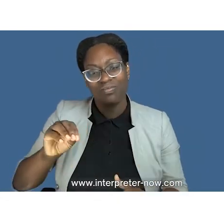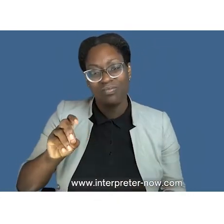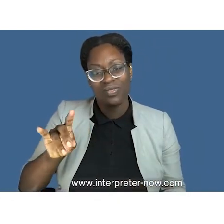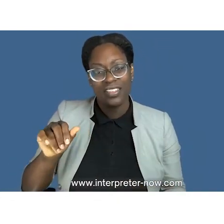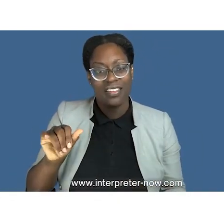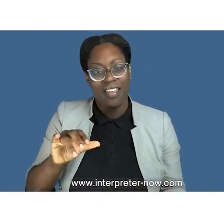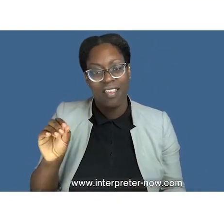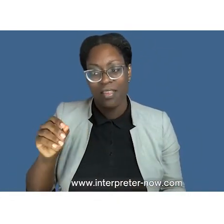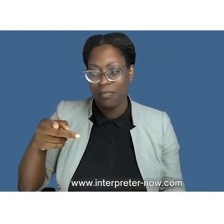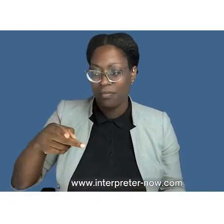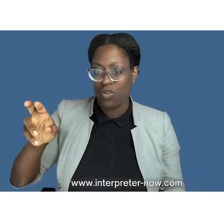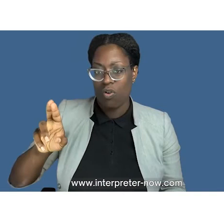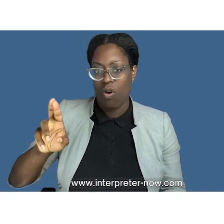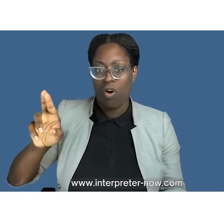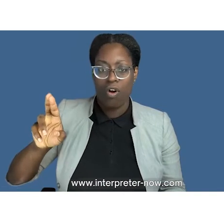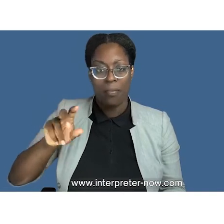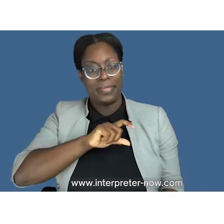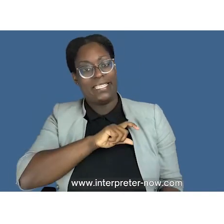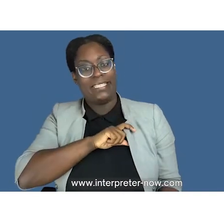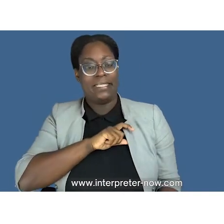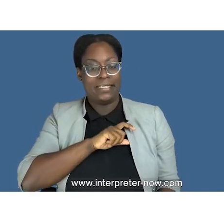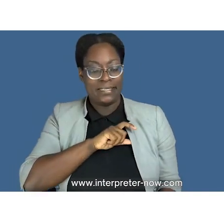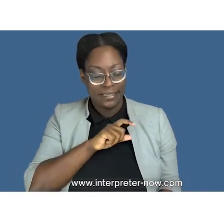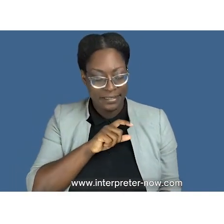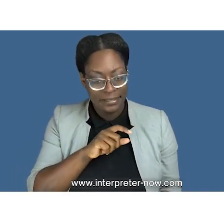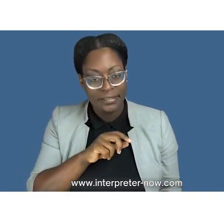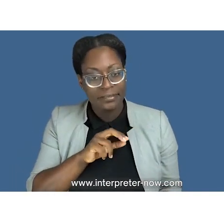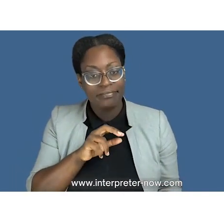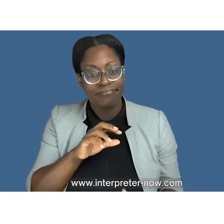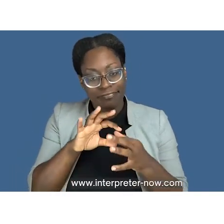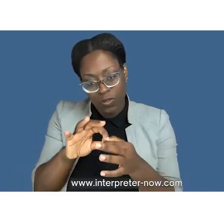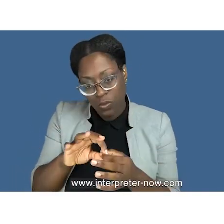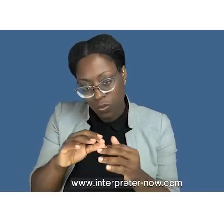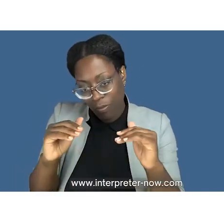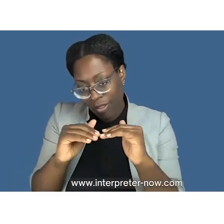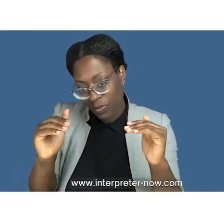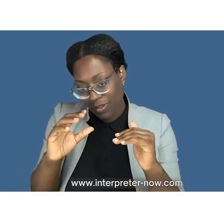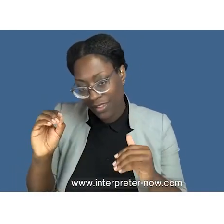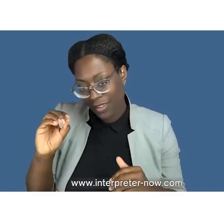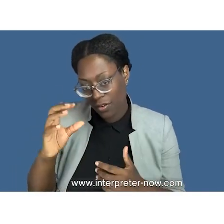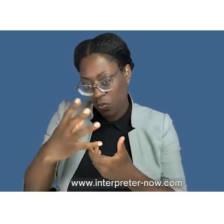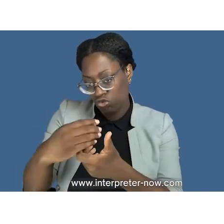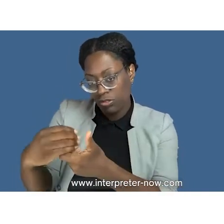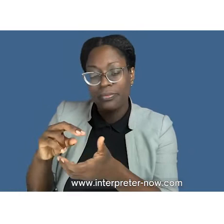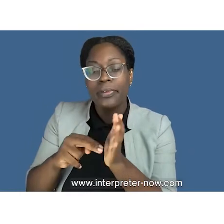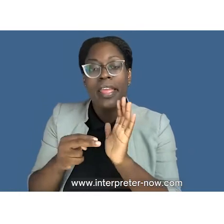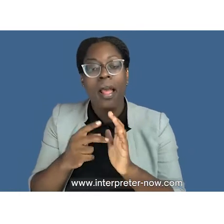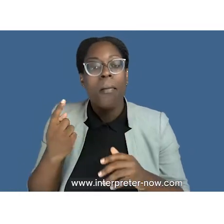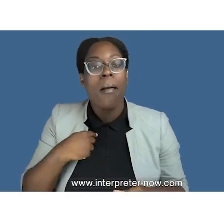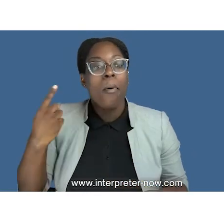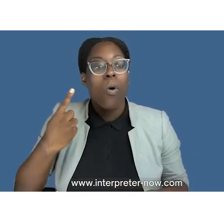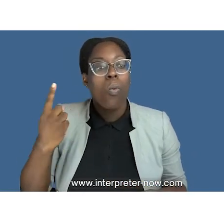the social media and PR police relative to equity and